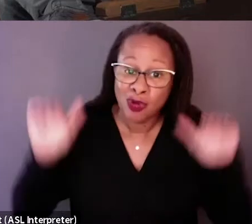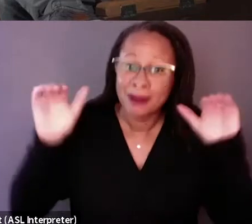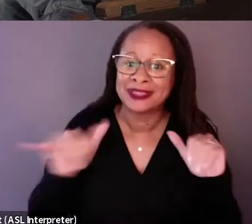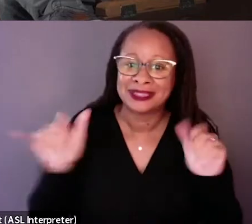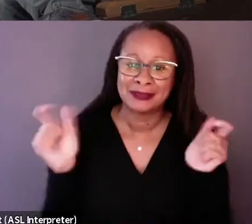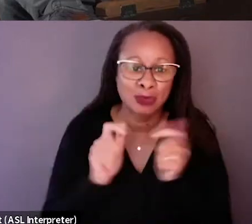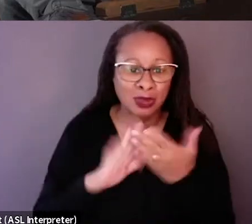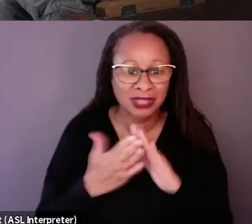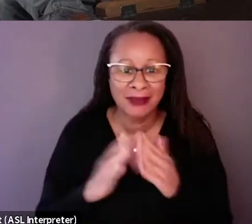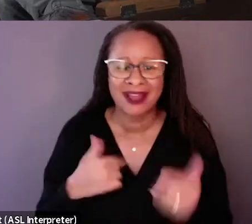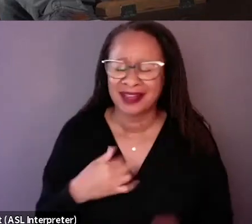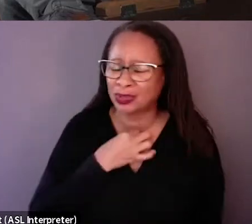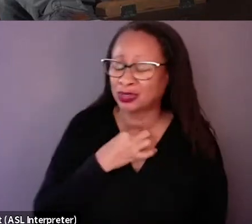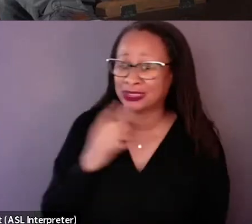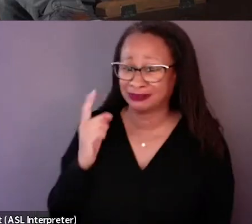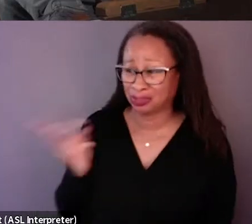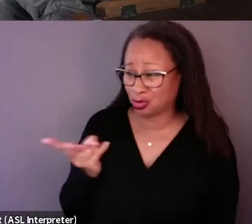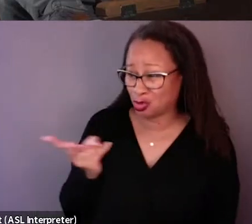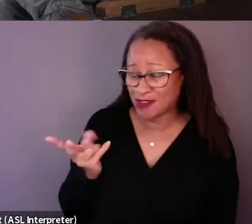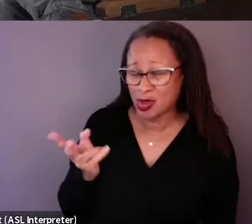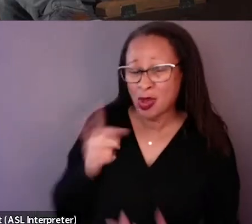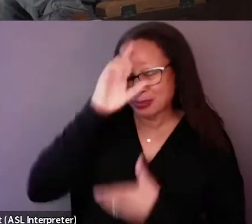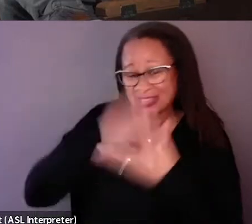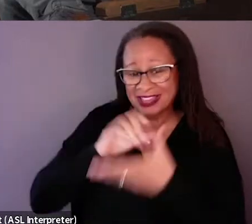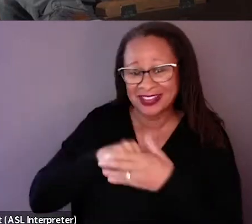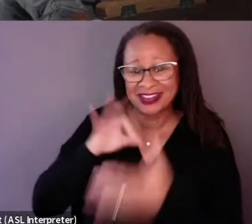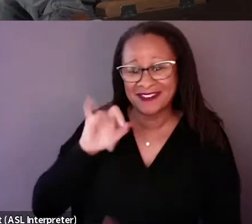wonder, do the two of you believe in fate at all?